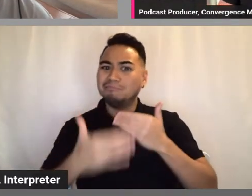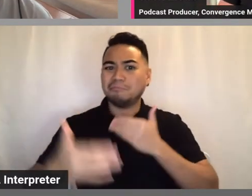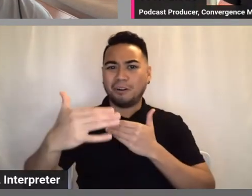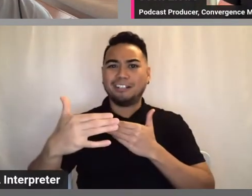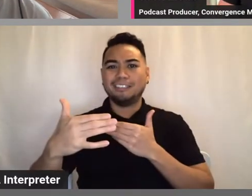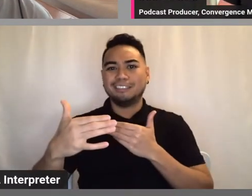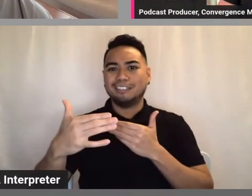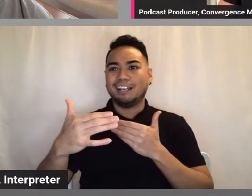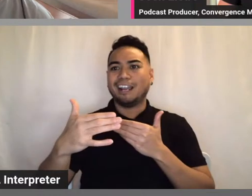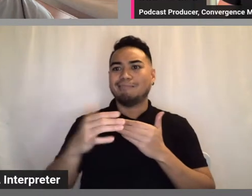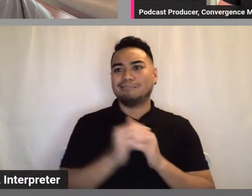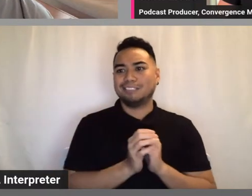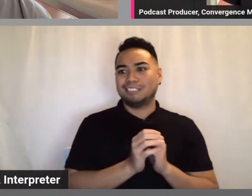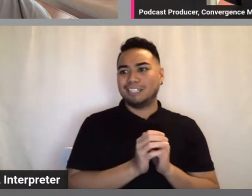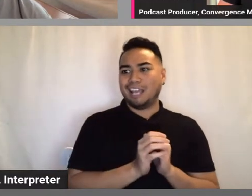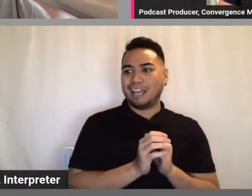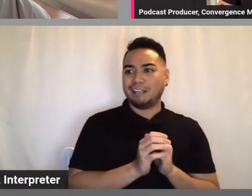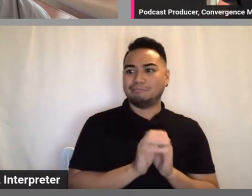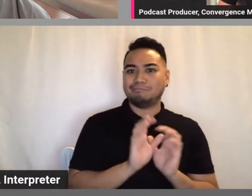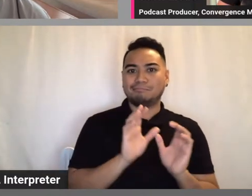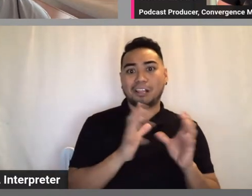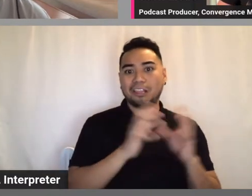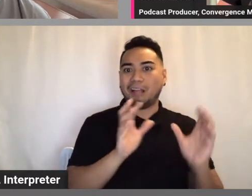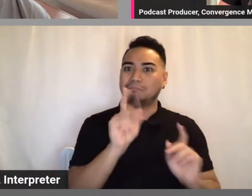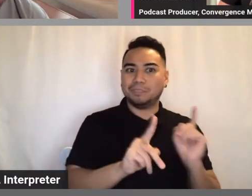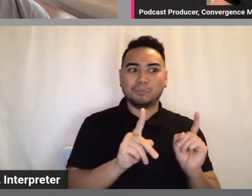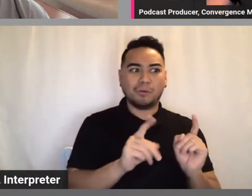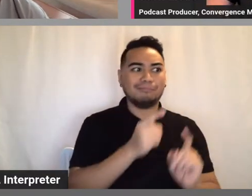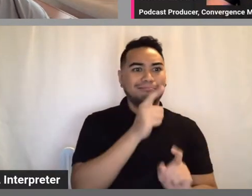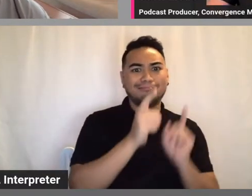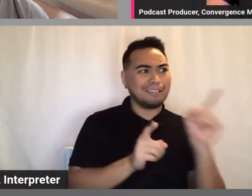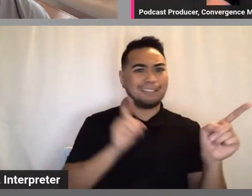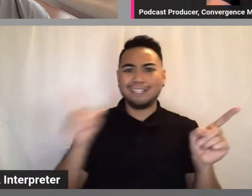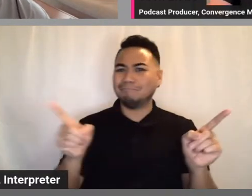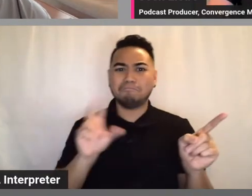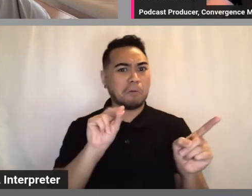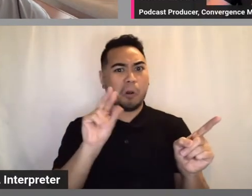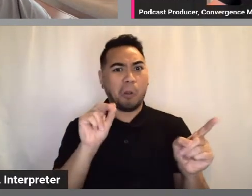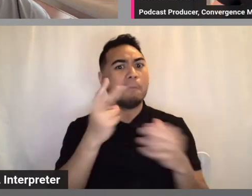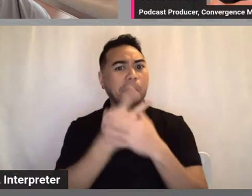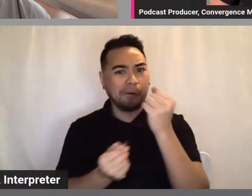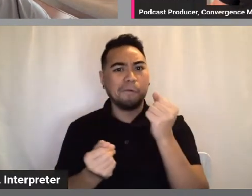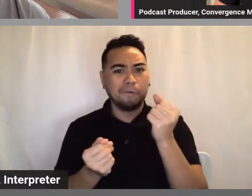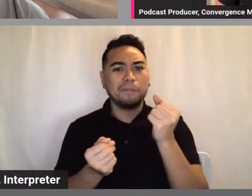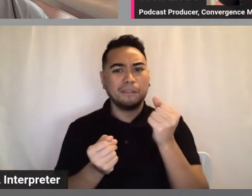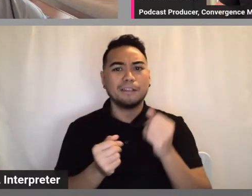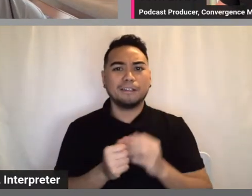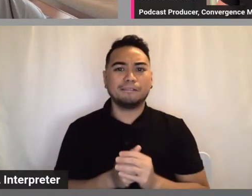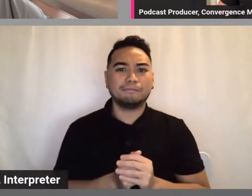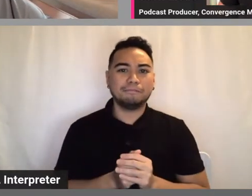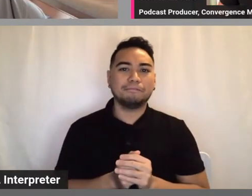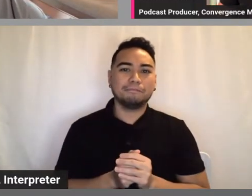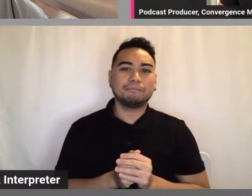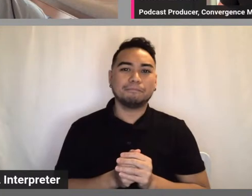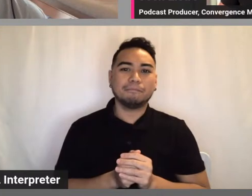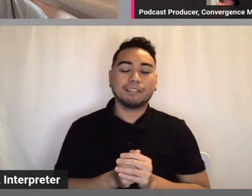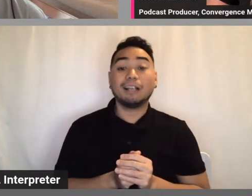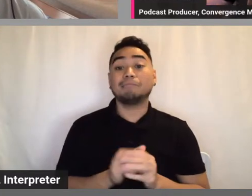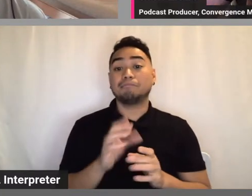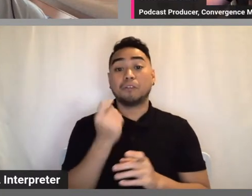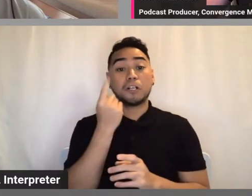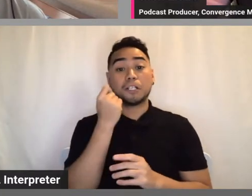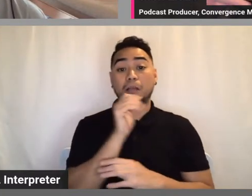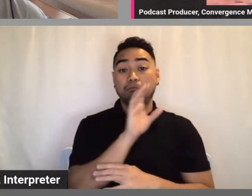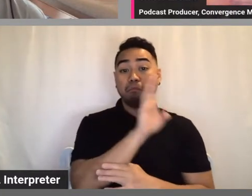lot of us that understand it's both, you know, or something, some matter of both. And the Block and Build syllabus